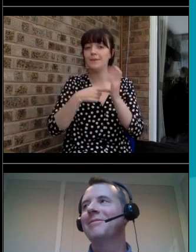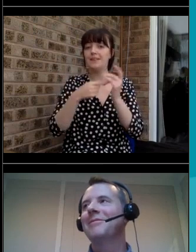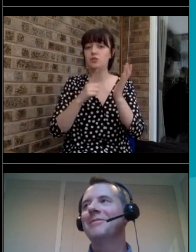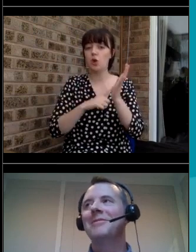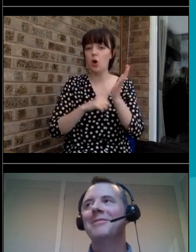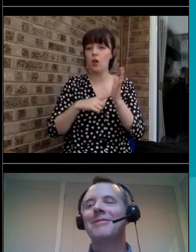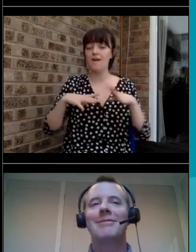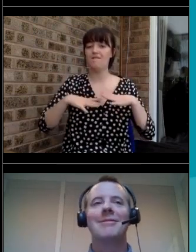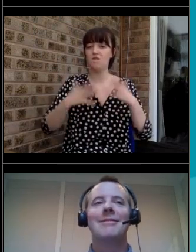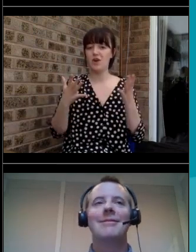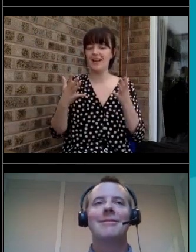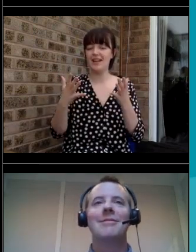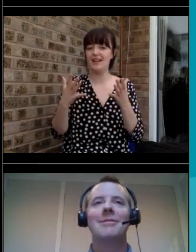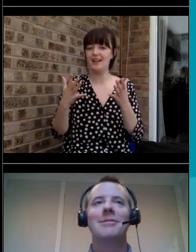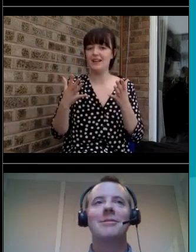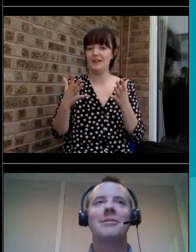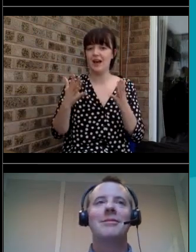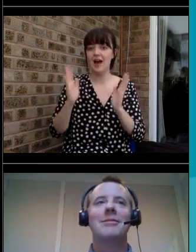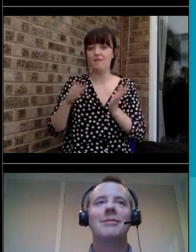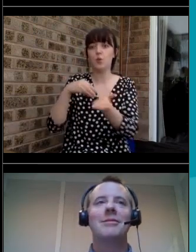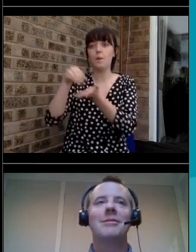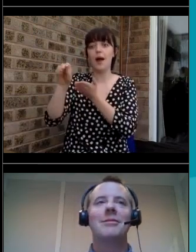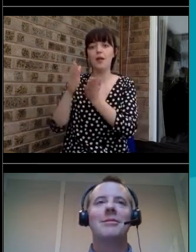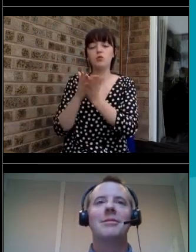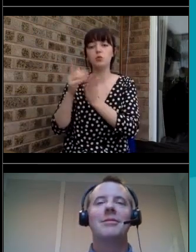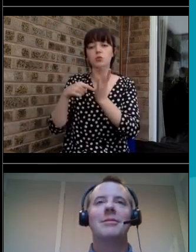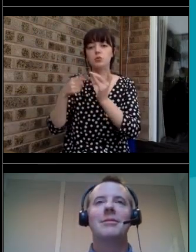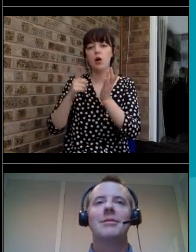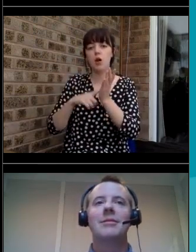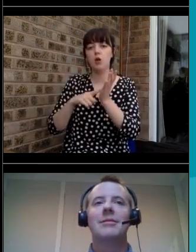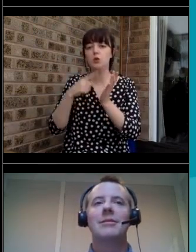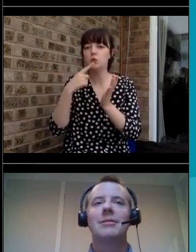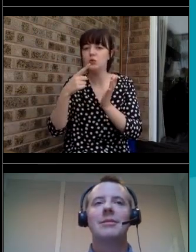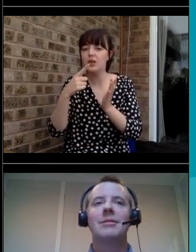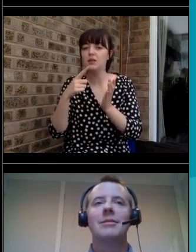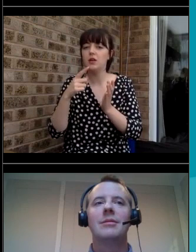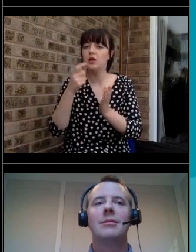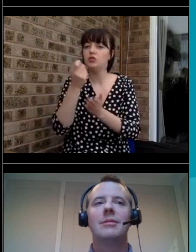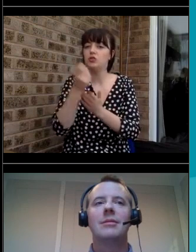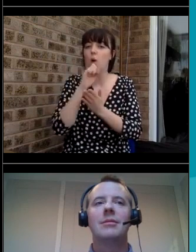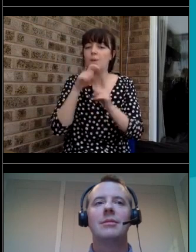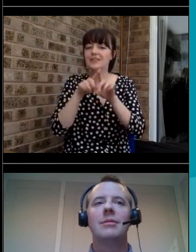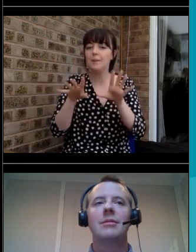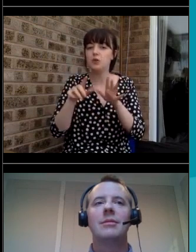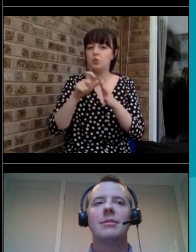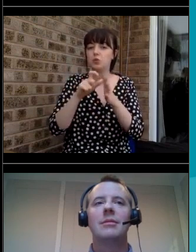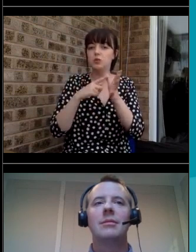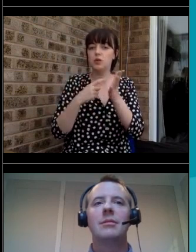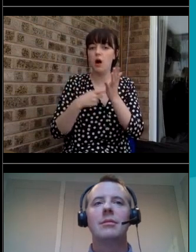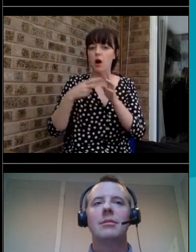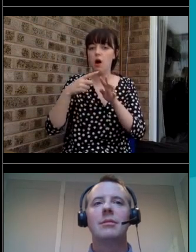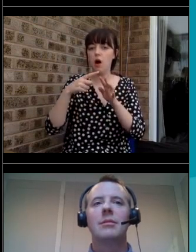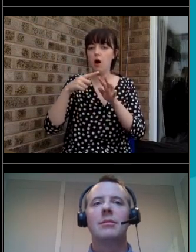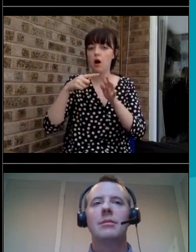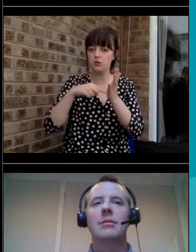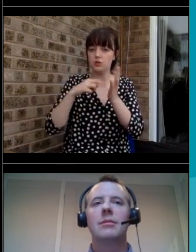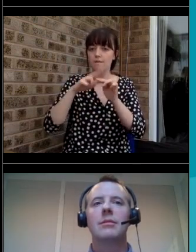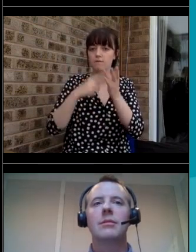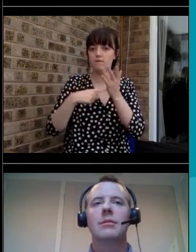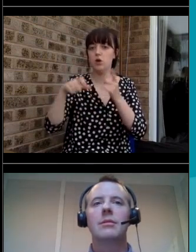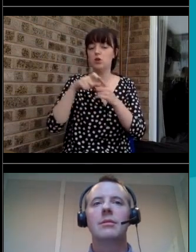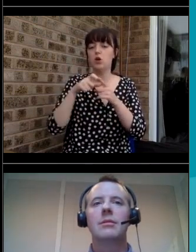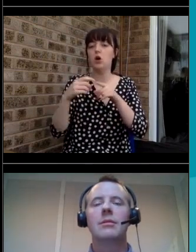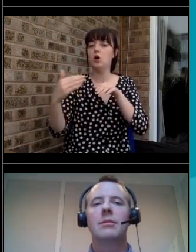with your statement that charging will be the same as the Dartford crossing? And supplementary to that, do motorway